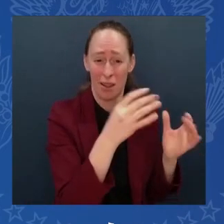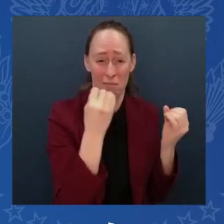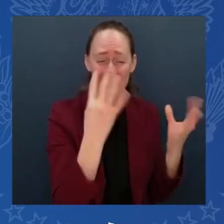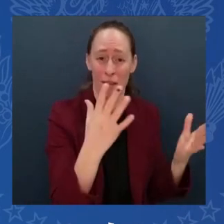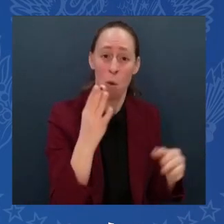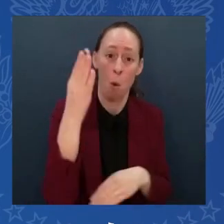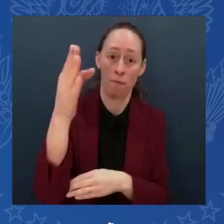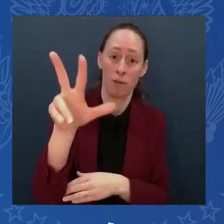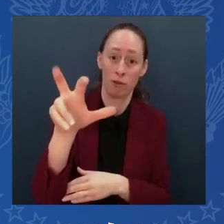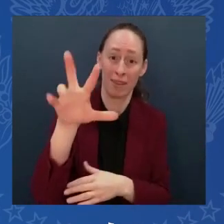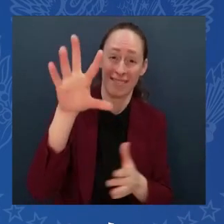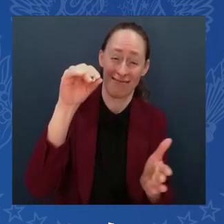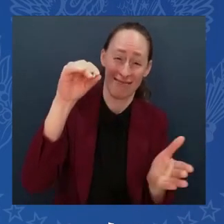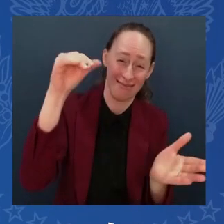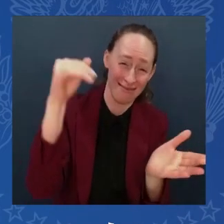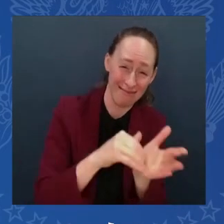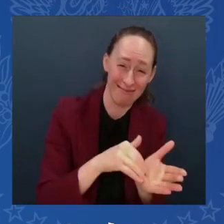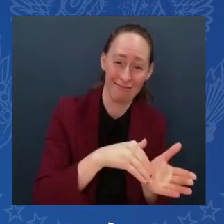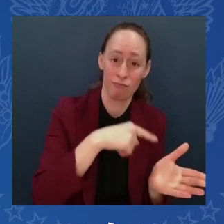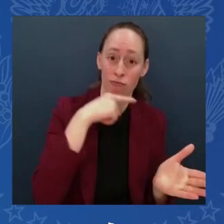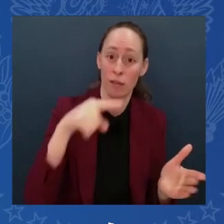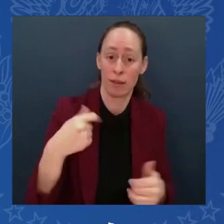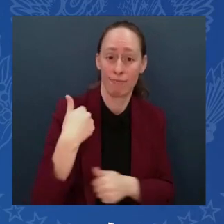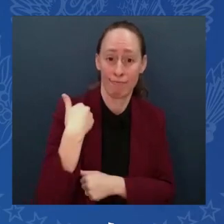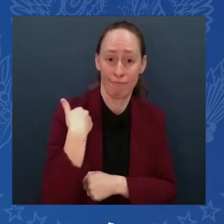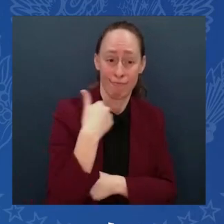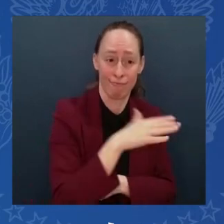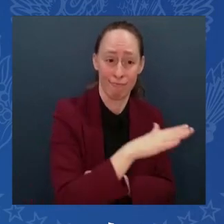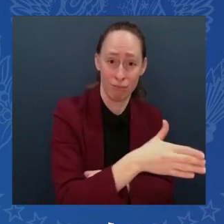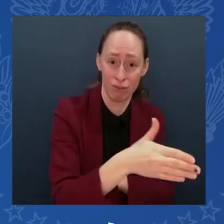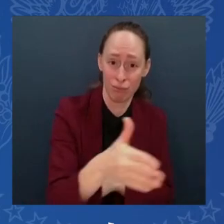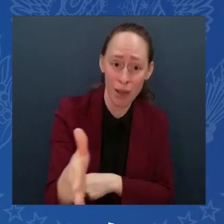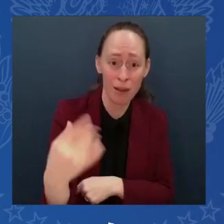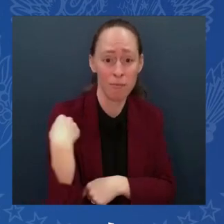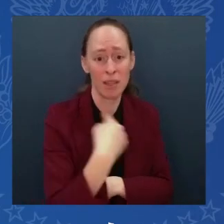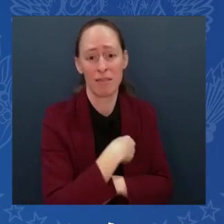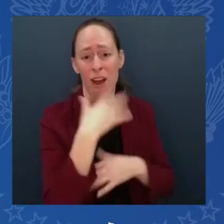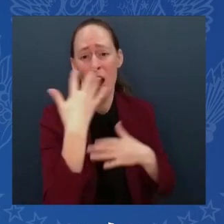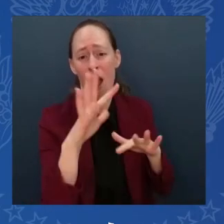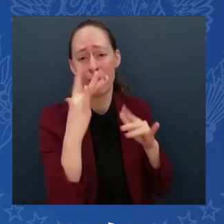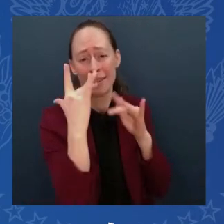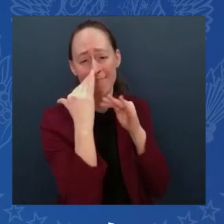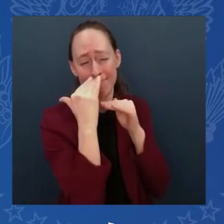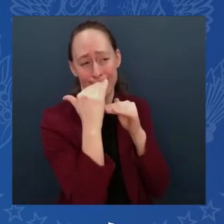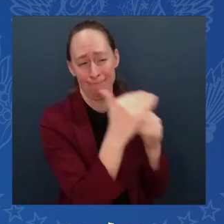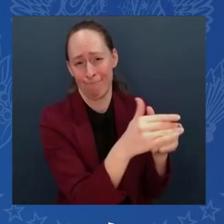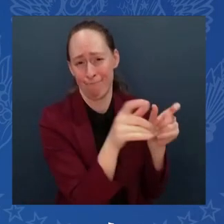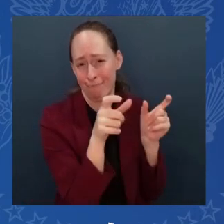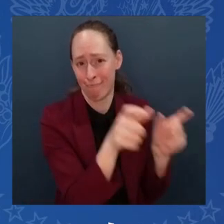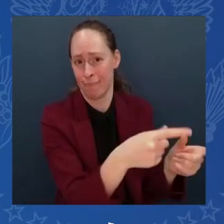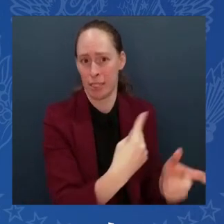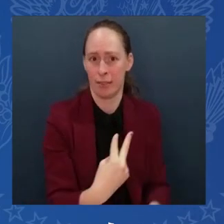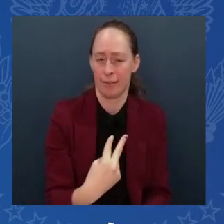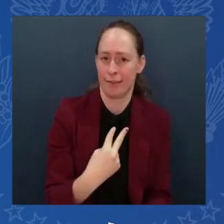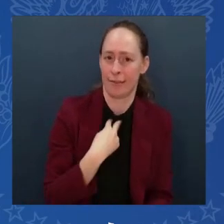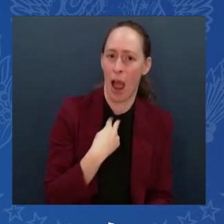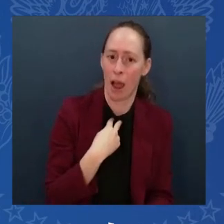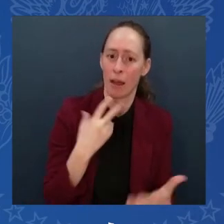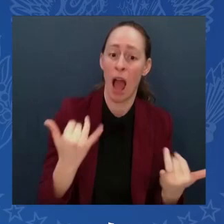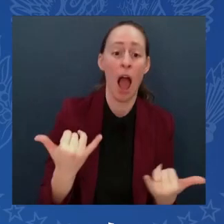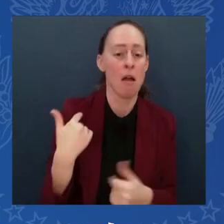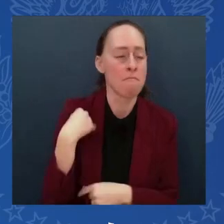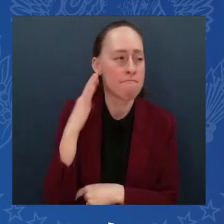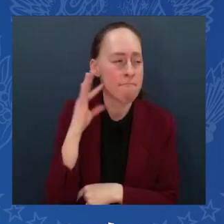subjected to great sanctions across the board, and we're contemplating what else could be done. But what we were talking about at the time, there were